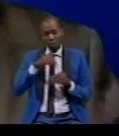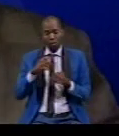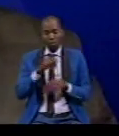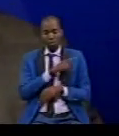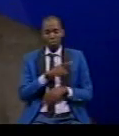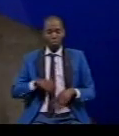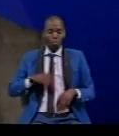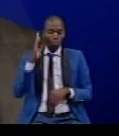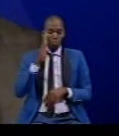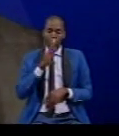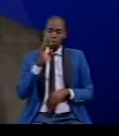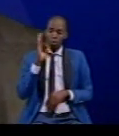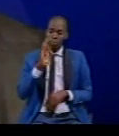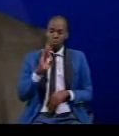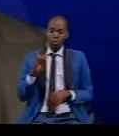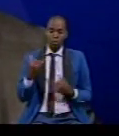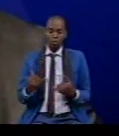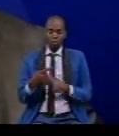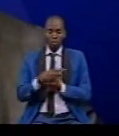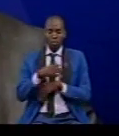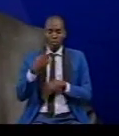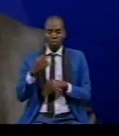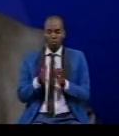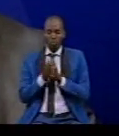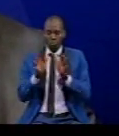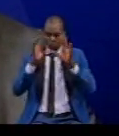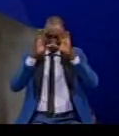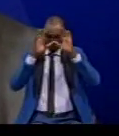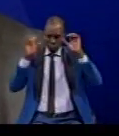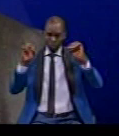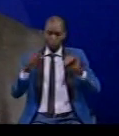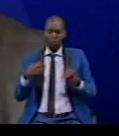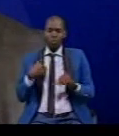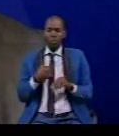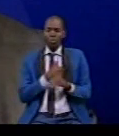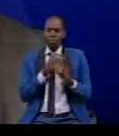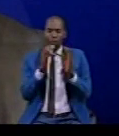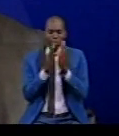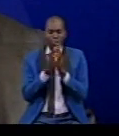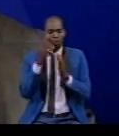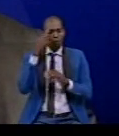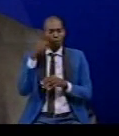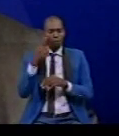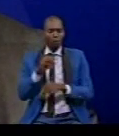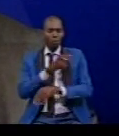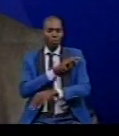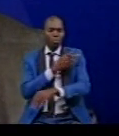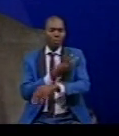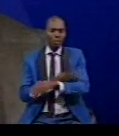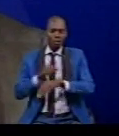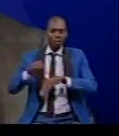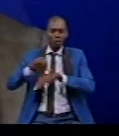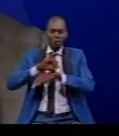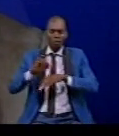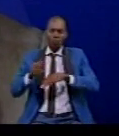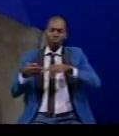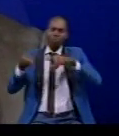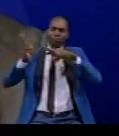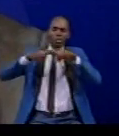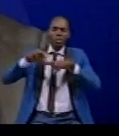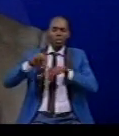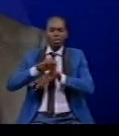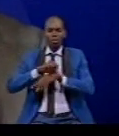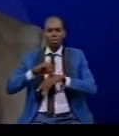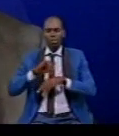nice fellow, a gentle fellow? After you have done that evil, then you cover it